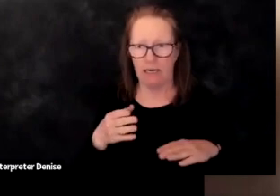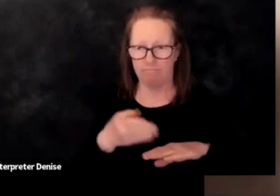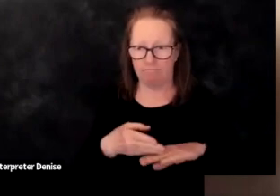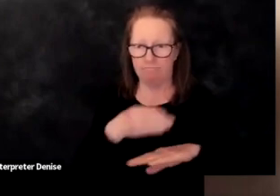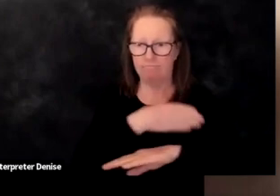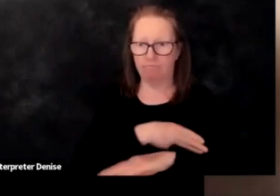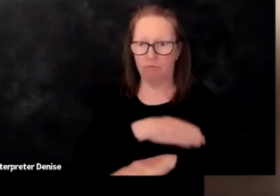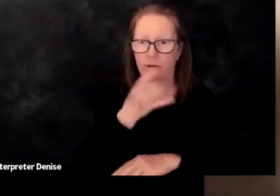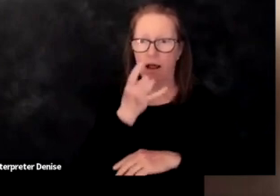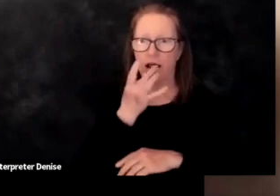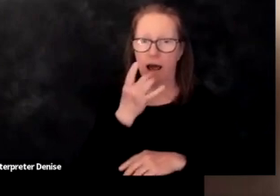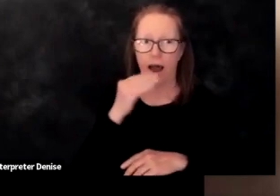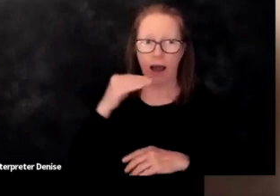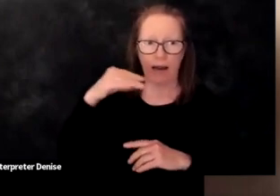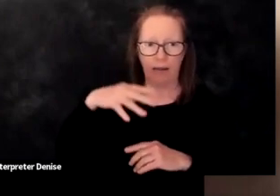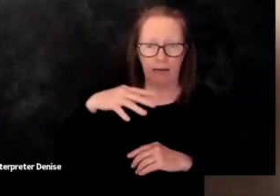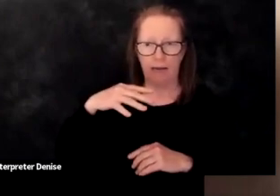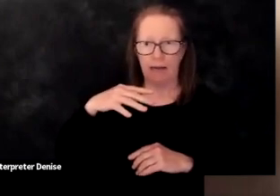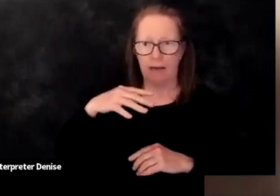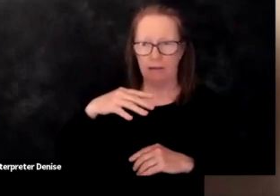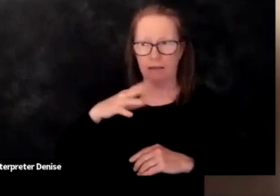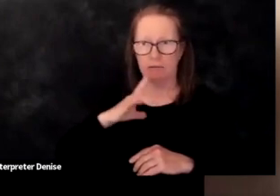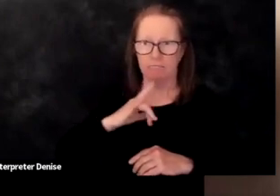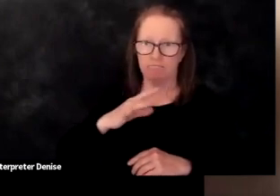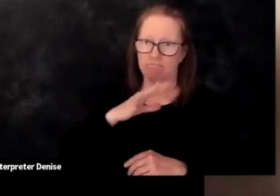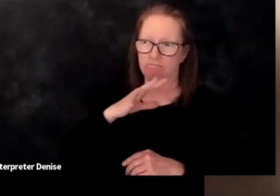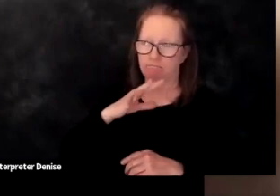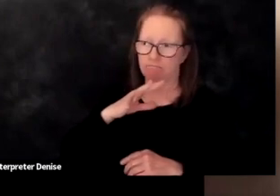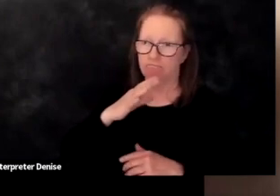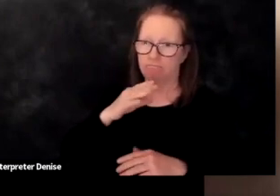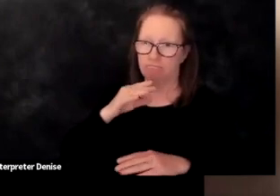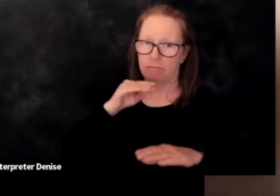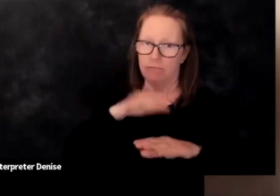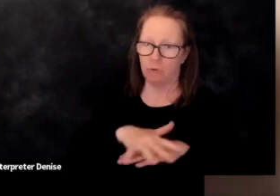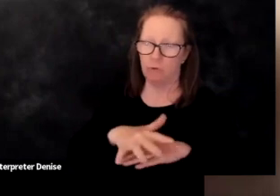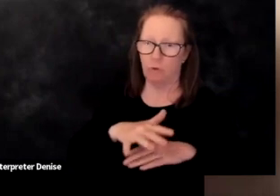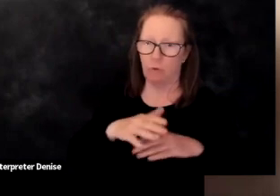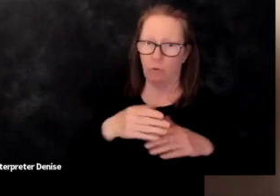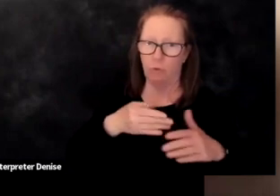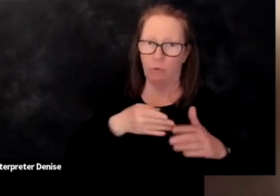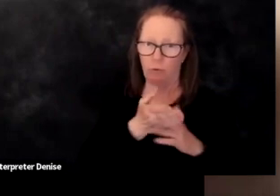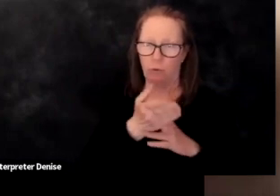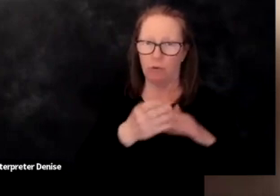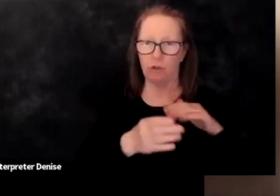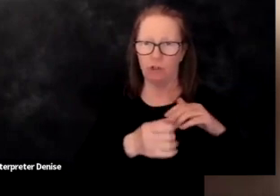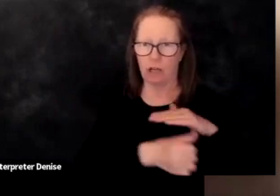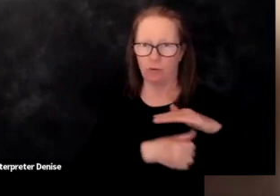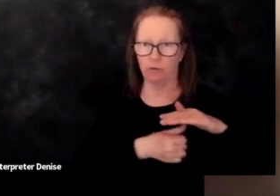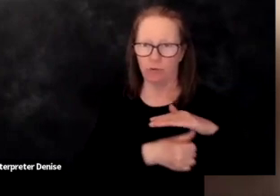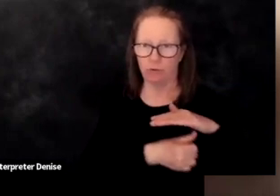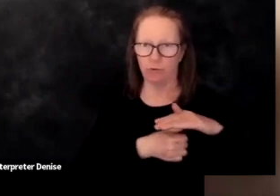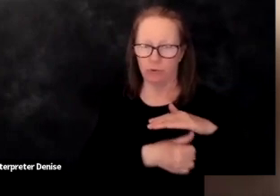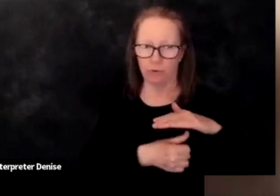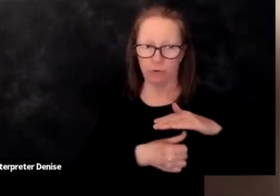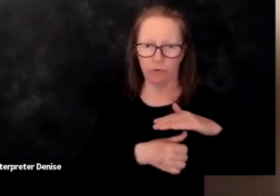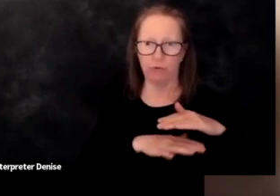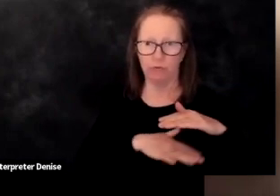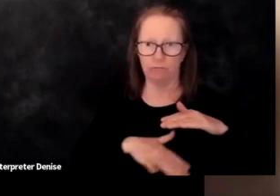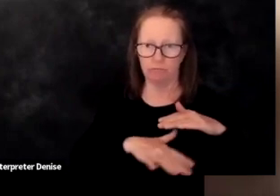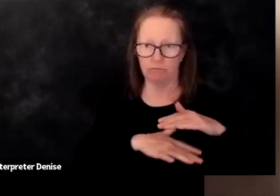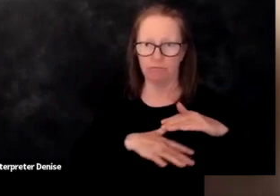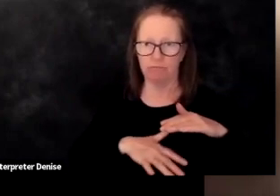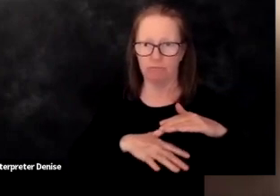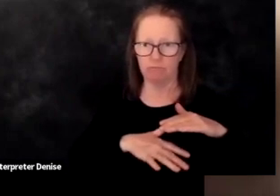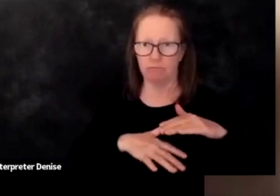shelter operation. The second part of the question, there will be improved audio speaker capability for